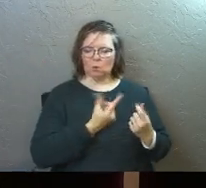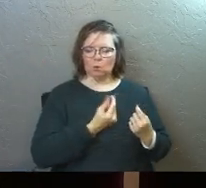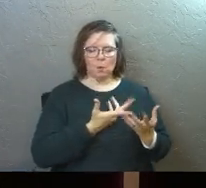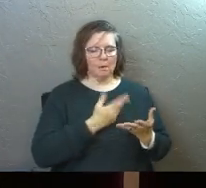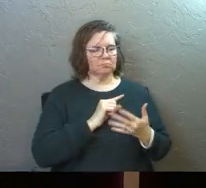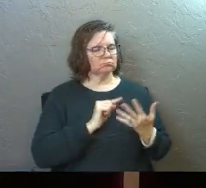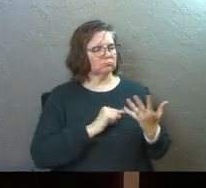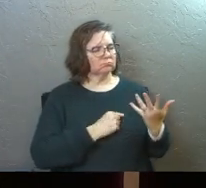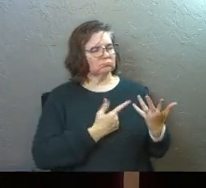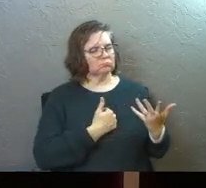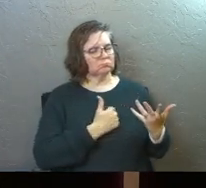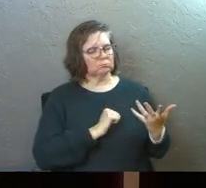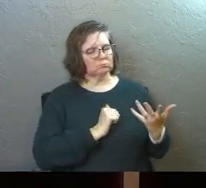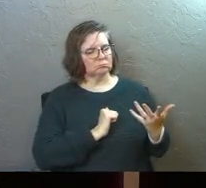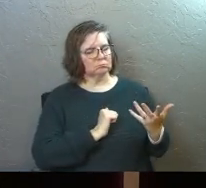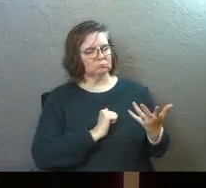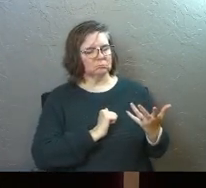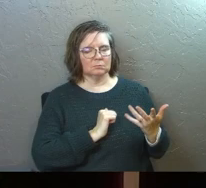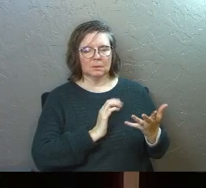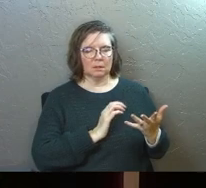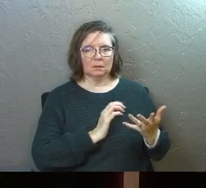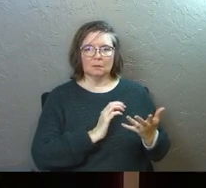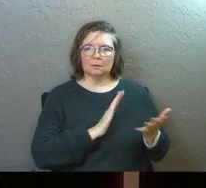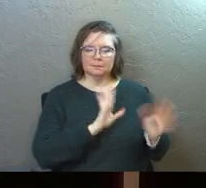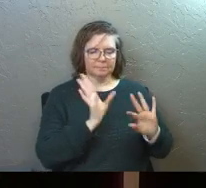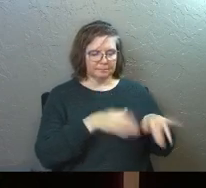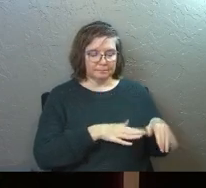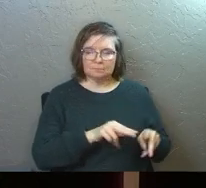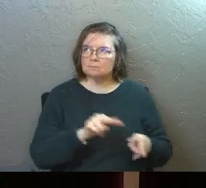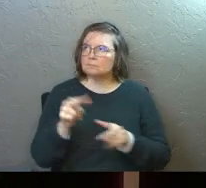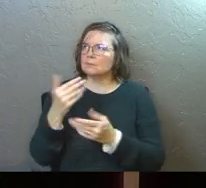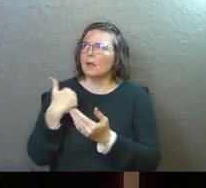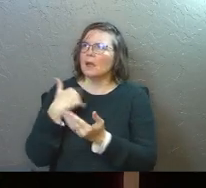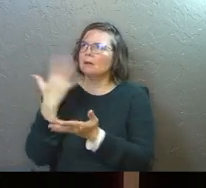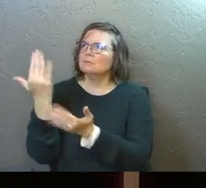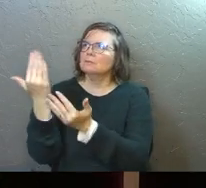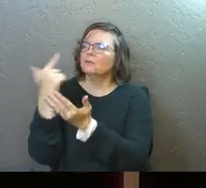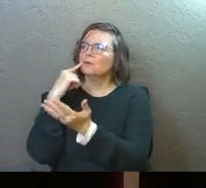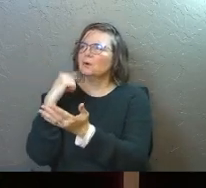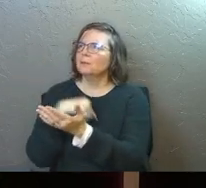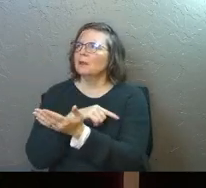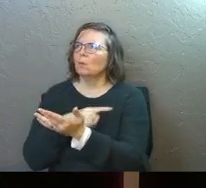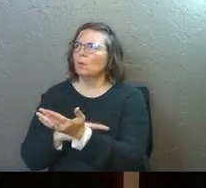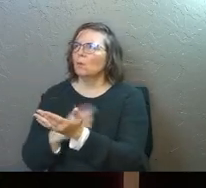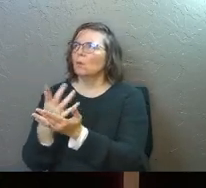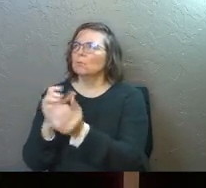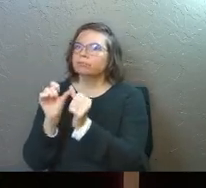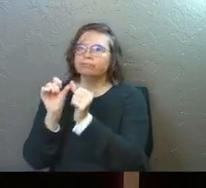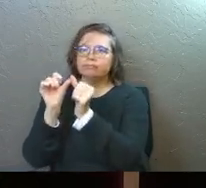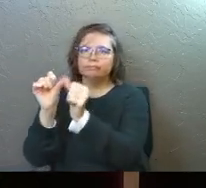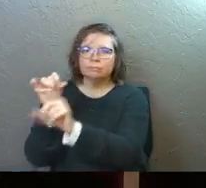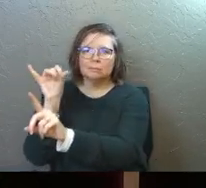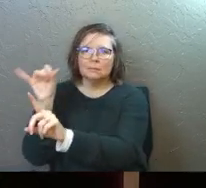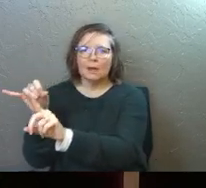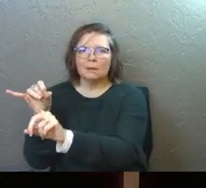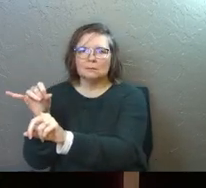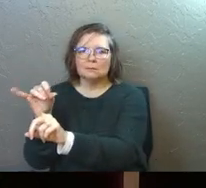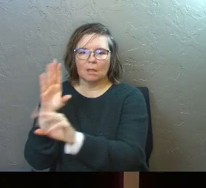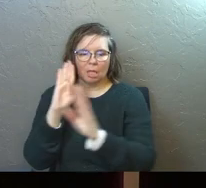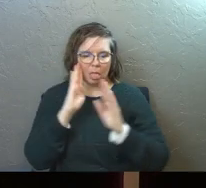Right? What do you have for me, Lord? I'm still breathing. It's another day. What do you have for me? I've done